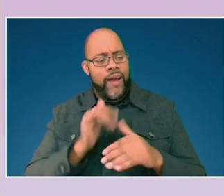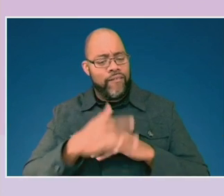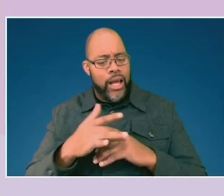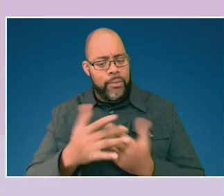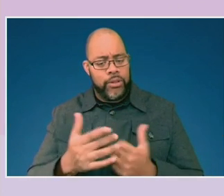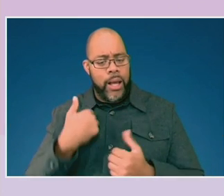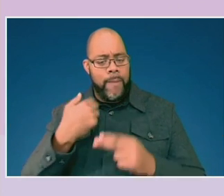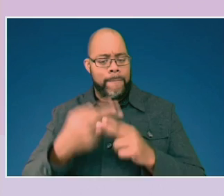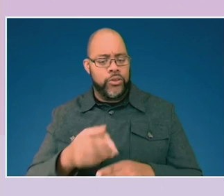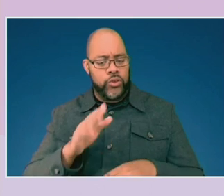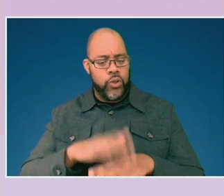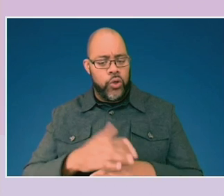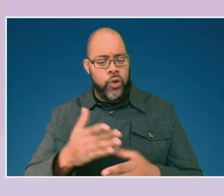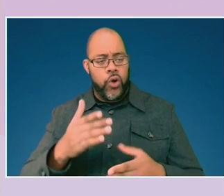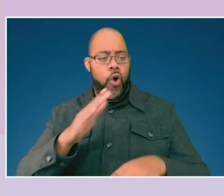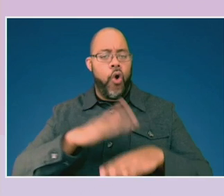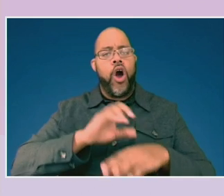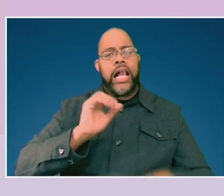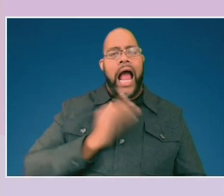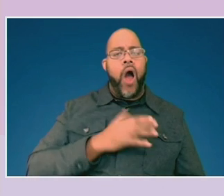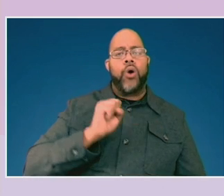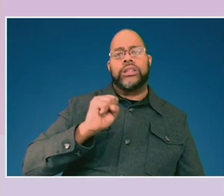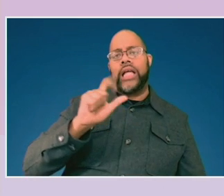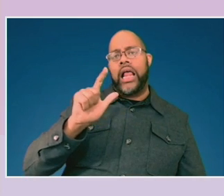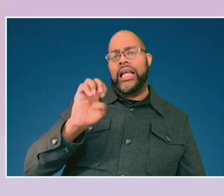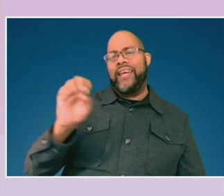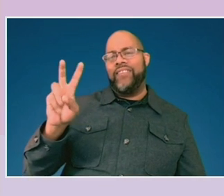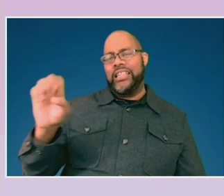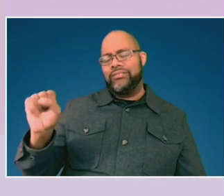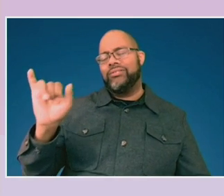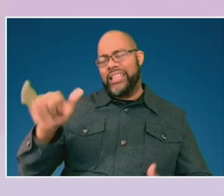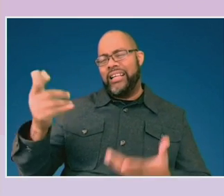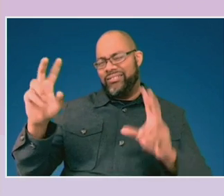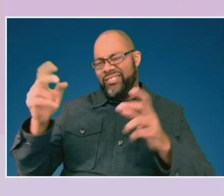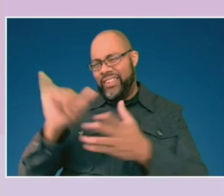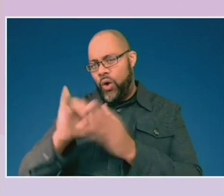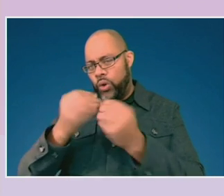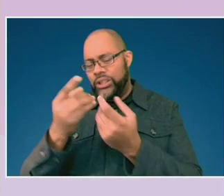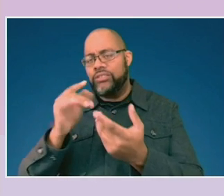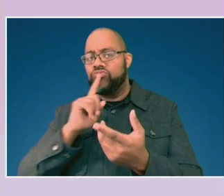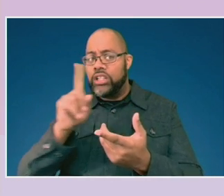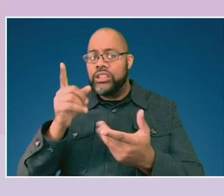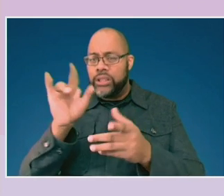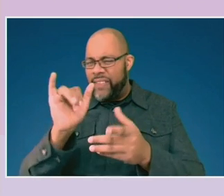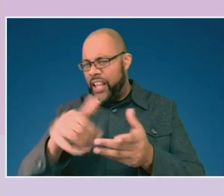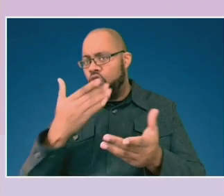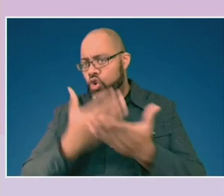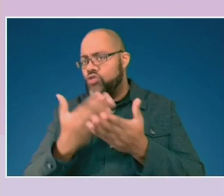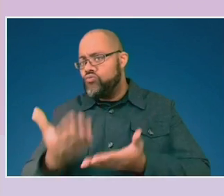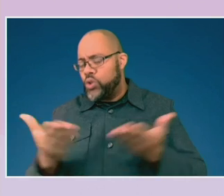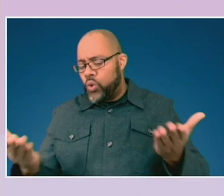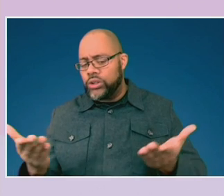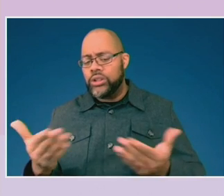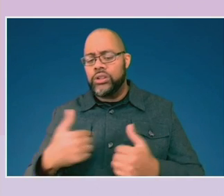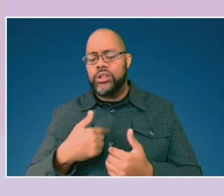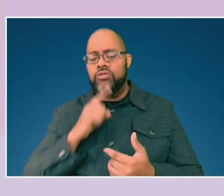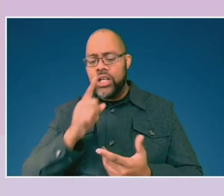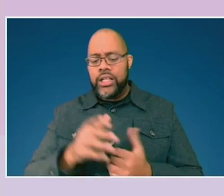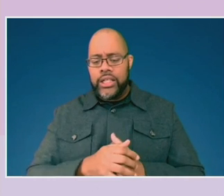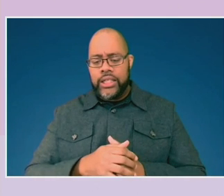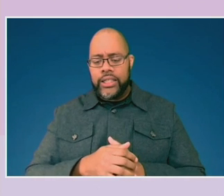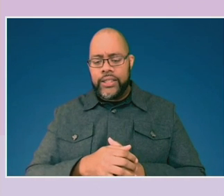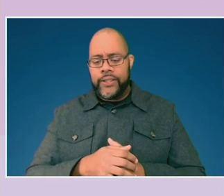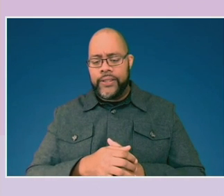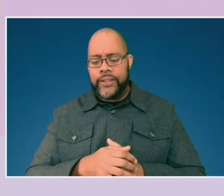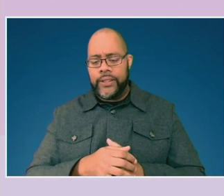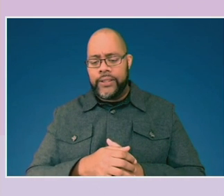mentioned on our sleeves. Those are some really great resources for parents. And so getting just at a very broad level,